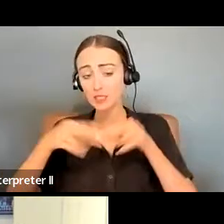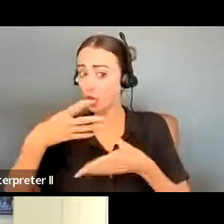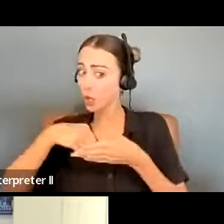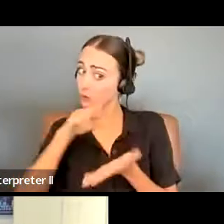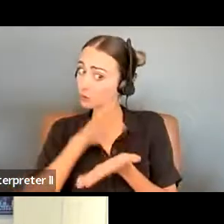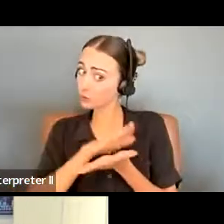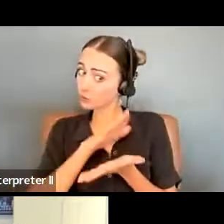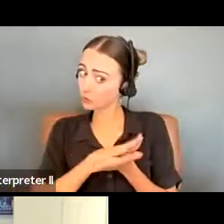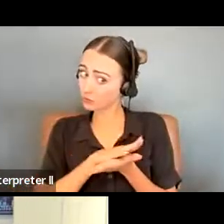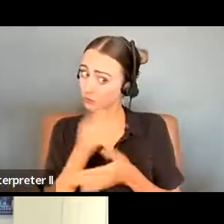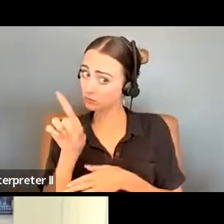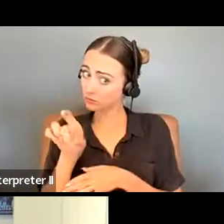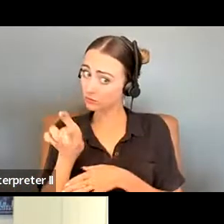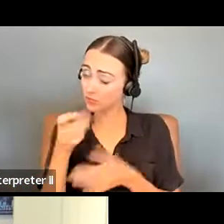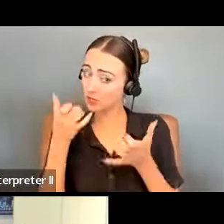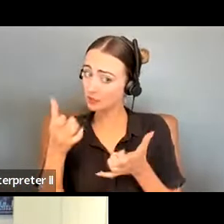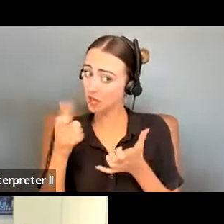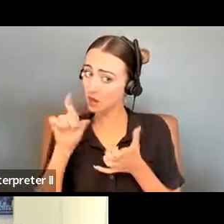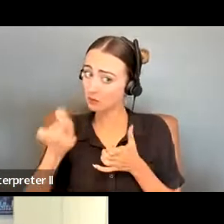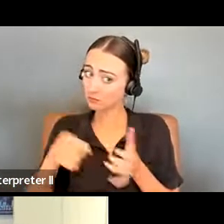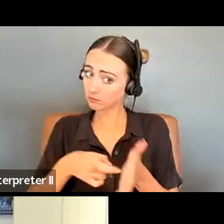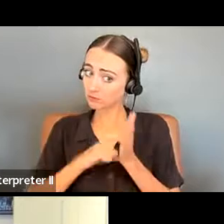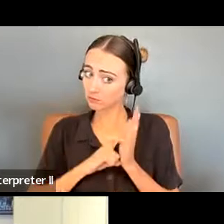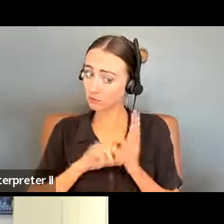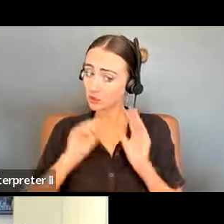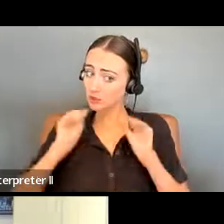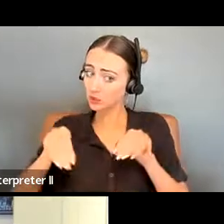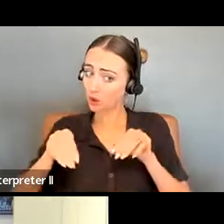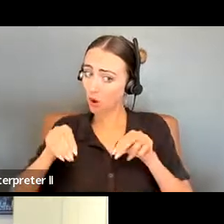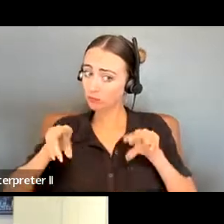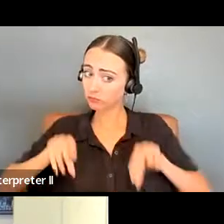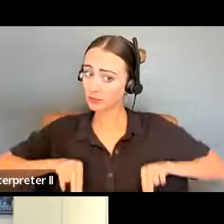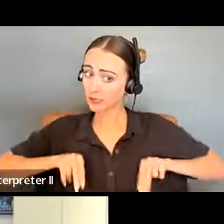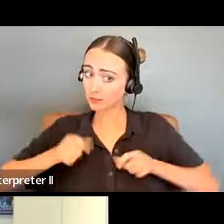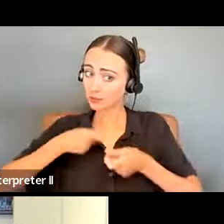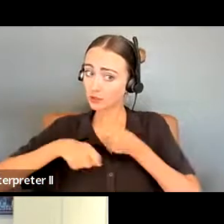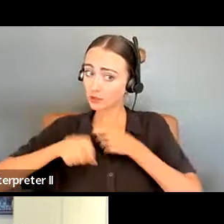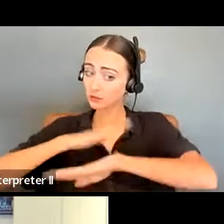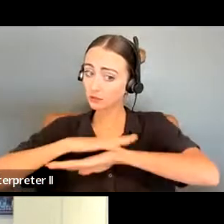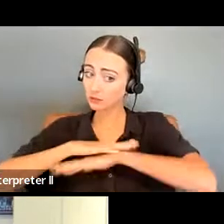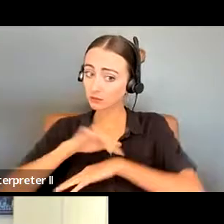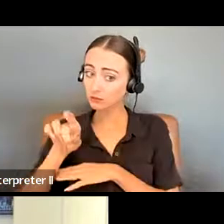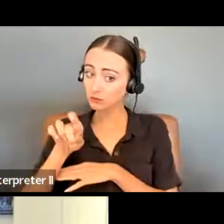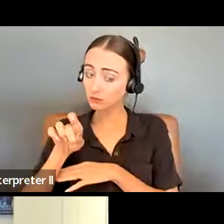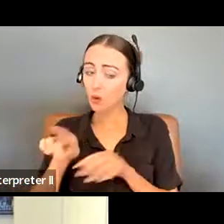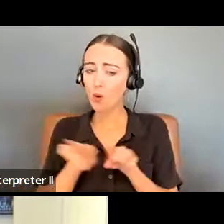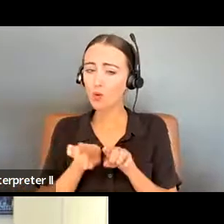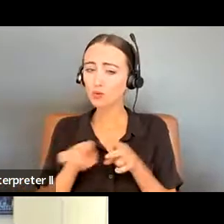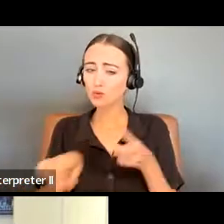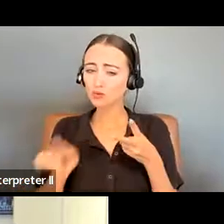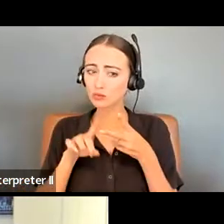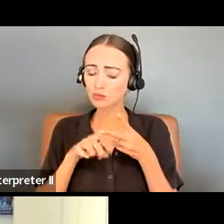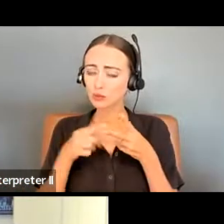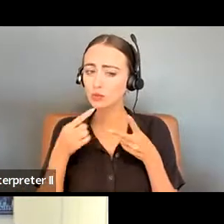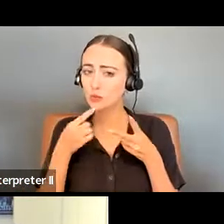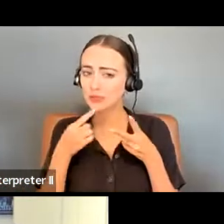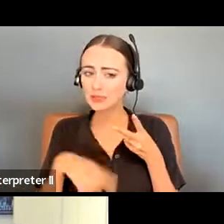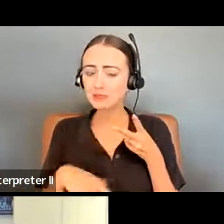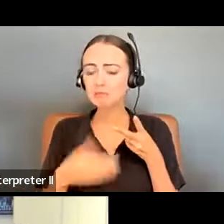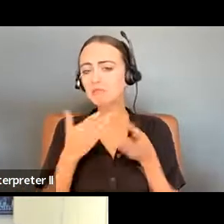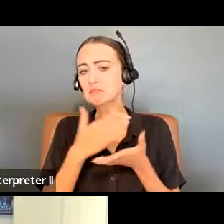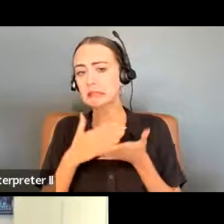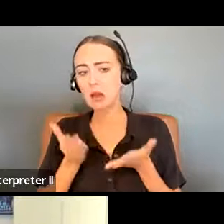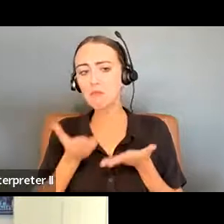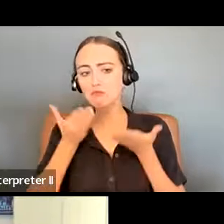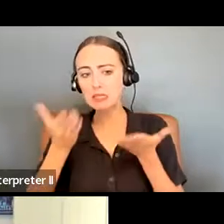schools that will now need to have these changing tables installed? And two, when you said, there have been some recommendations